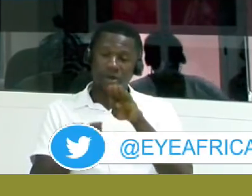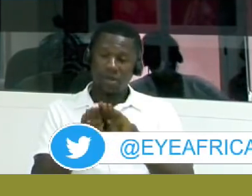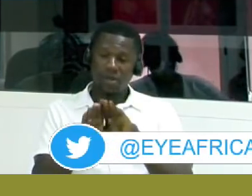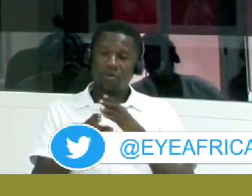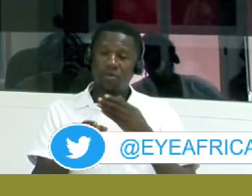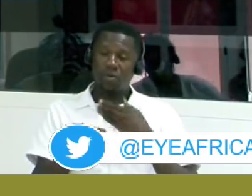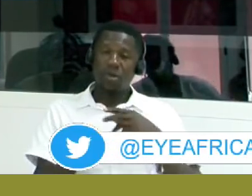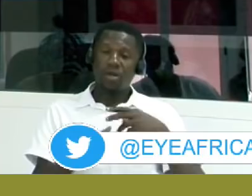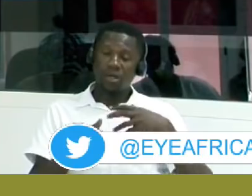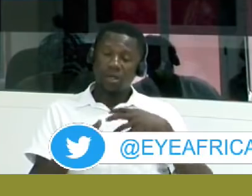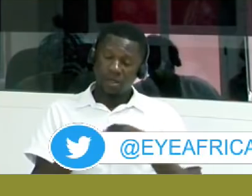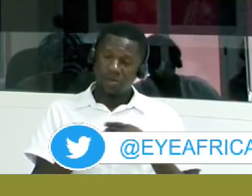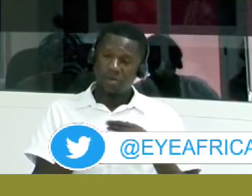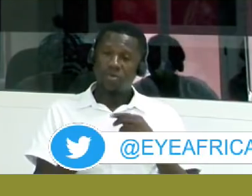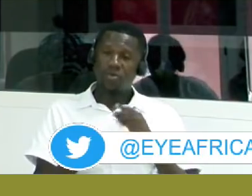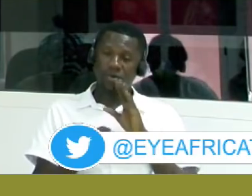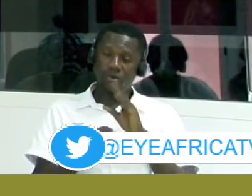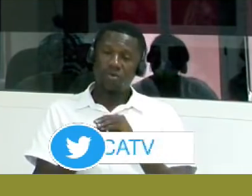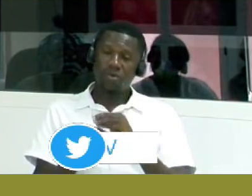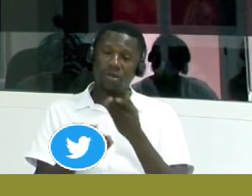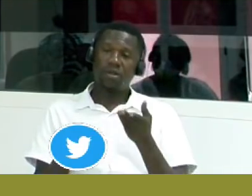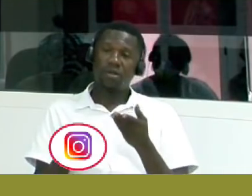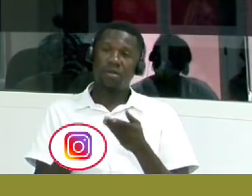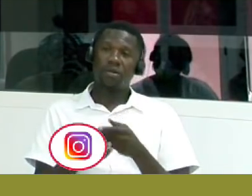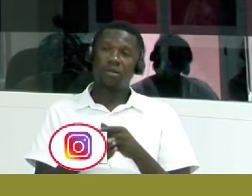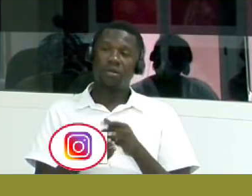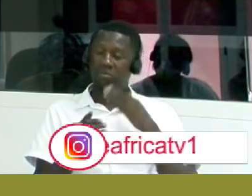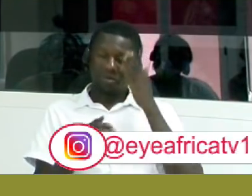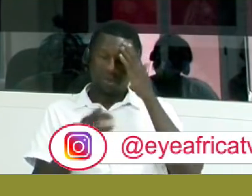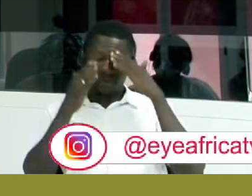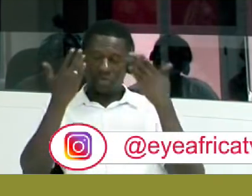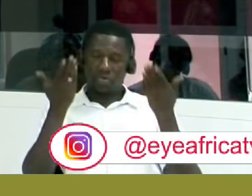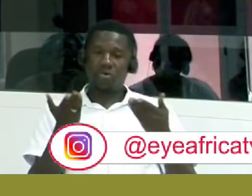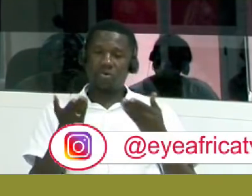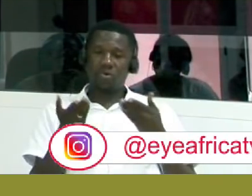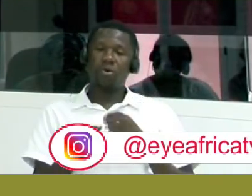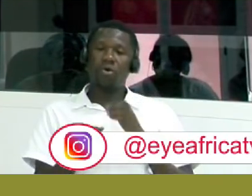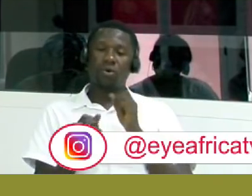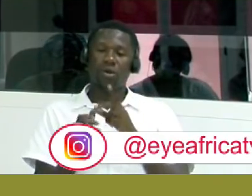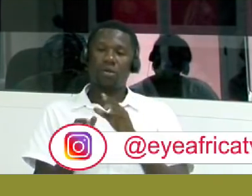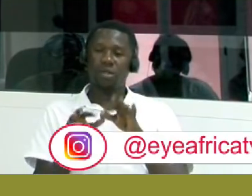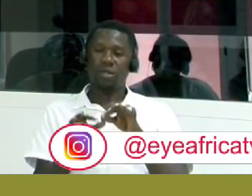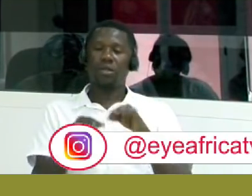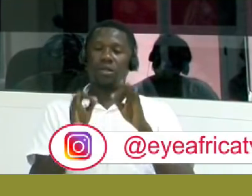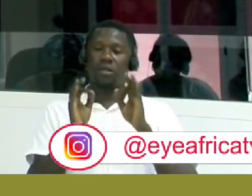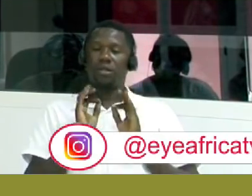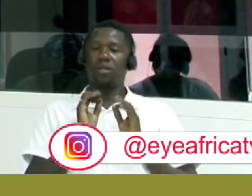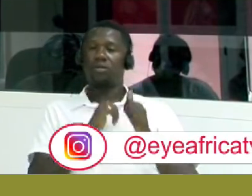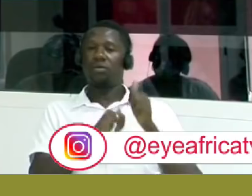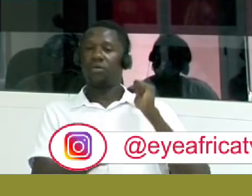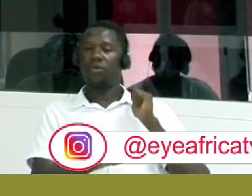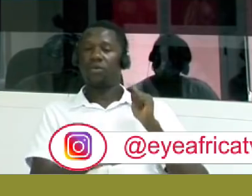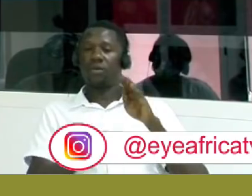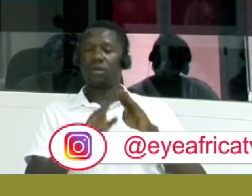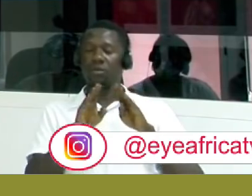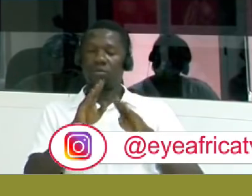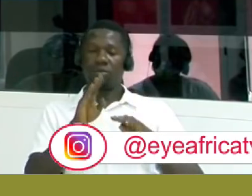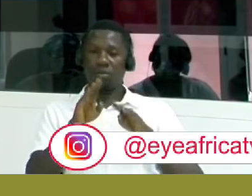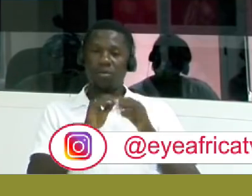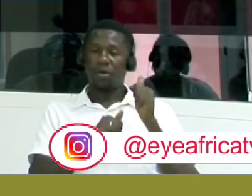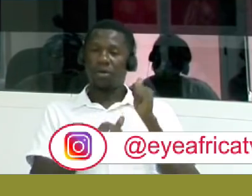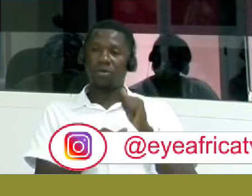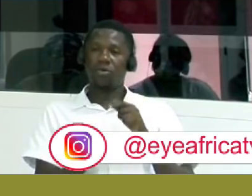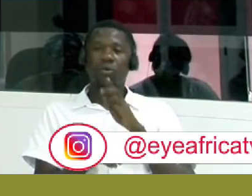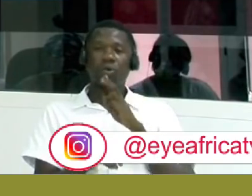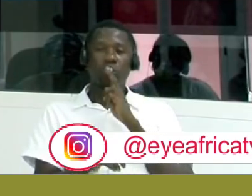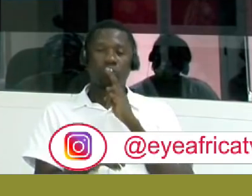know. Let's take it a few steps backwards. To whom did you communicate this